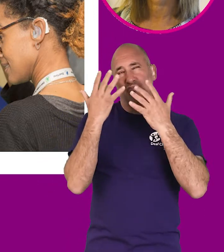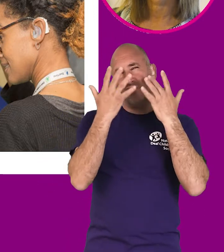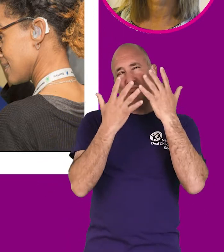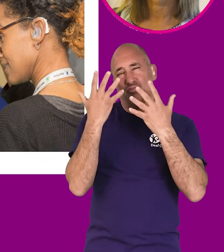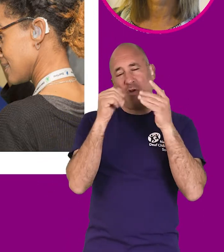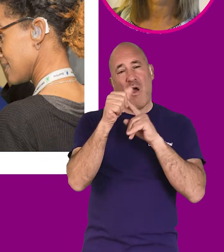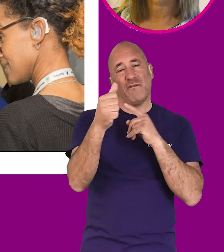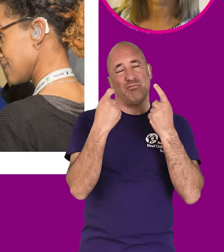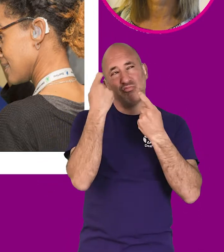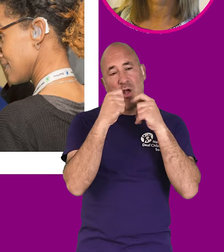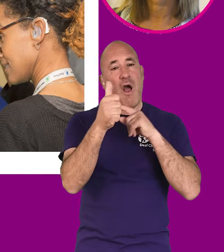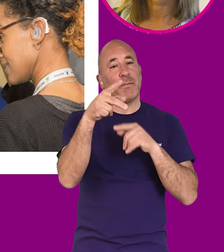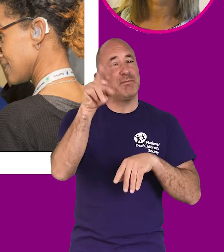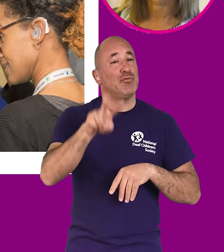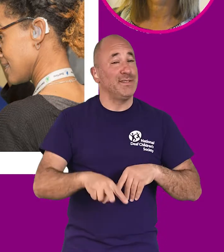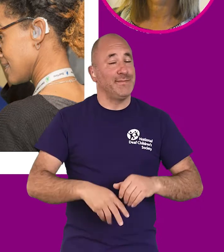once you've had a read through it.